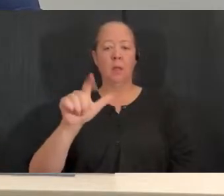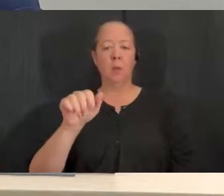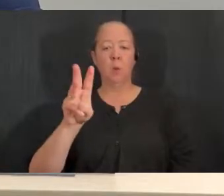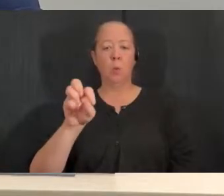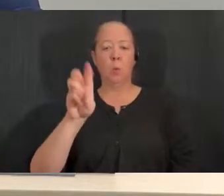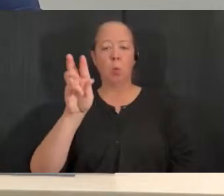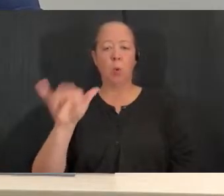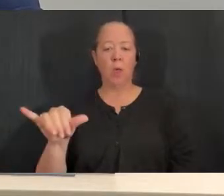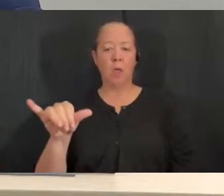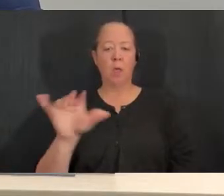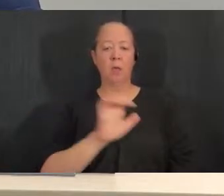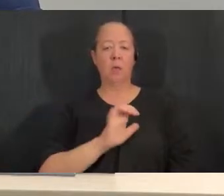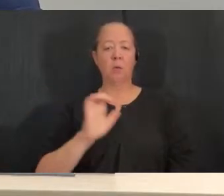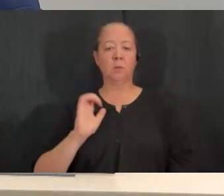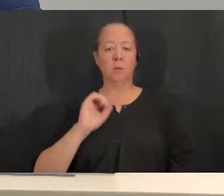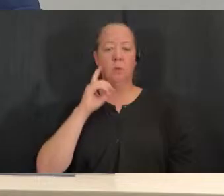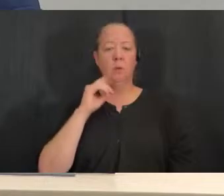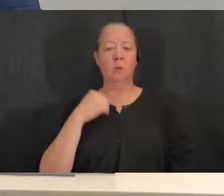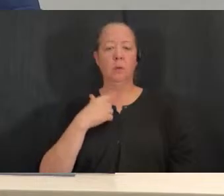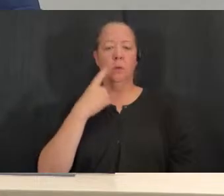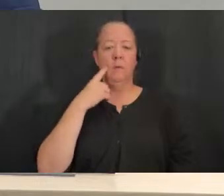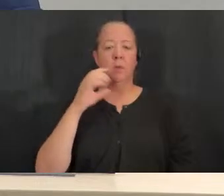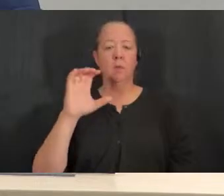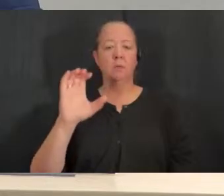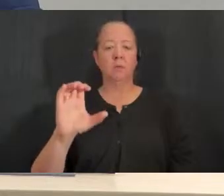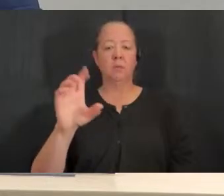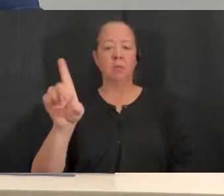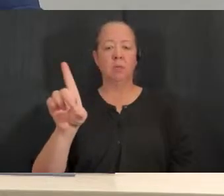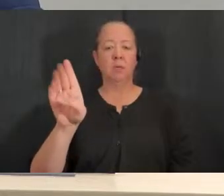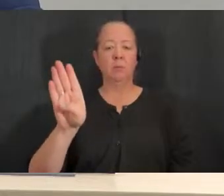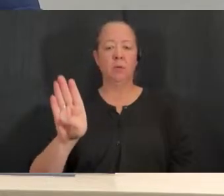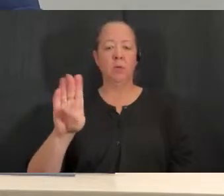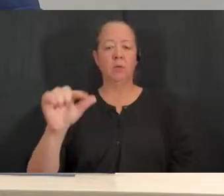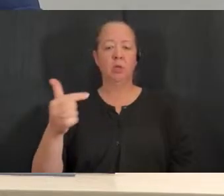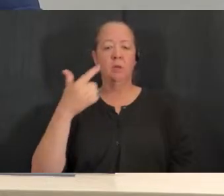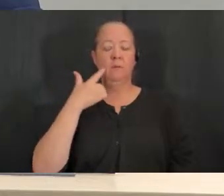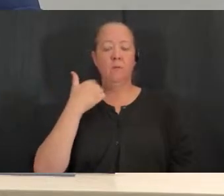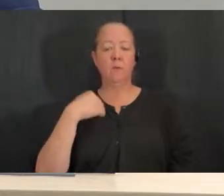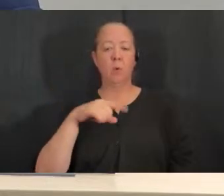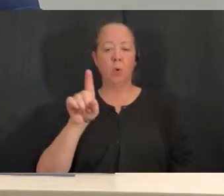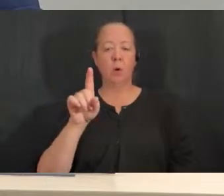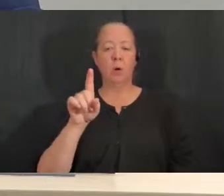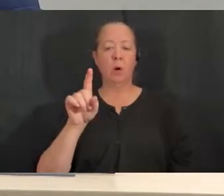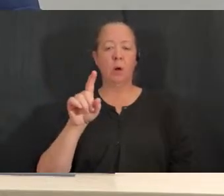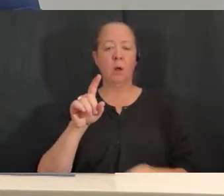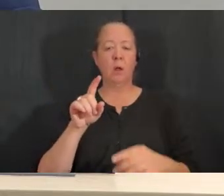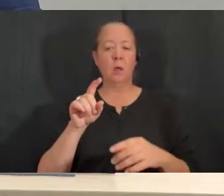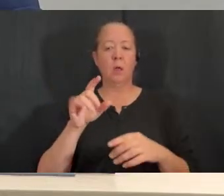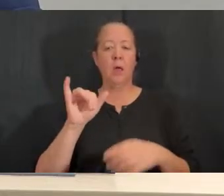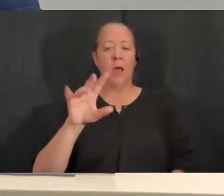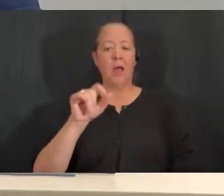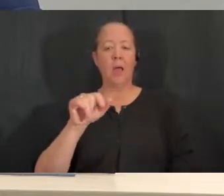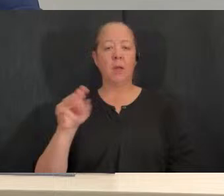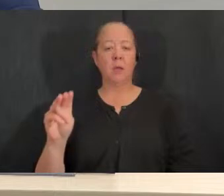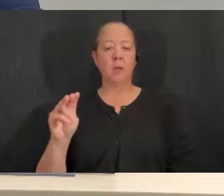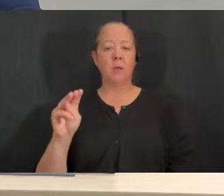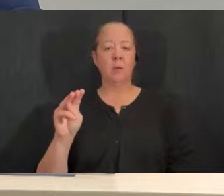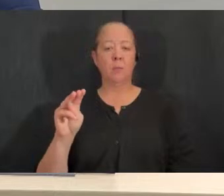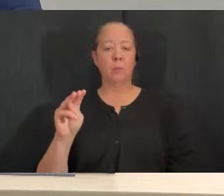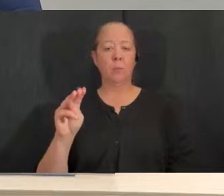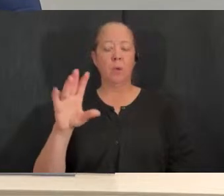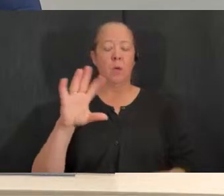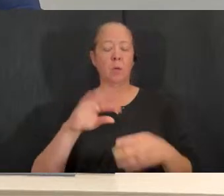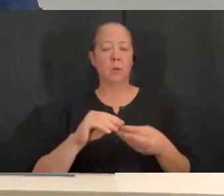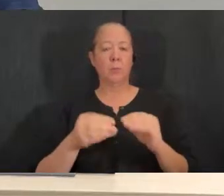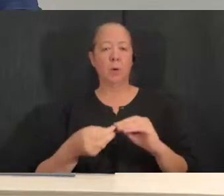7, low impact development center presentation and proposal. I'm going to kick to the Director of Public Works, Mr. Steve